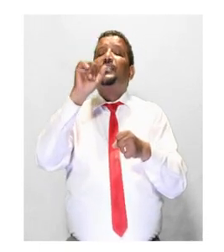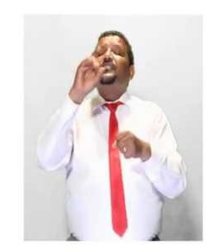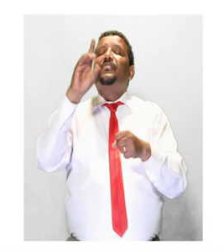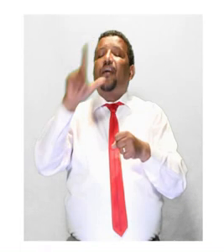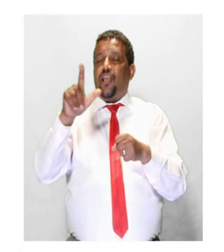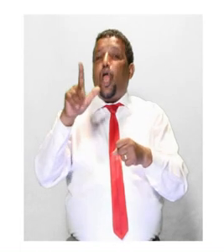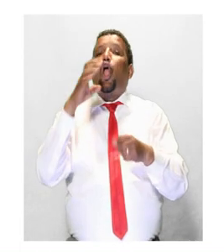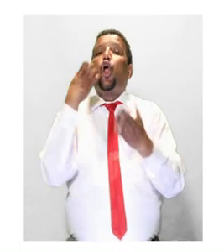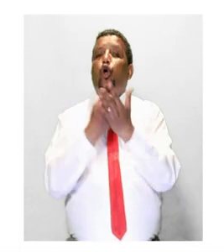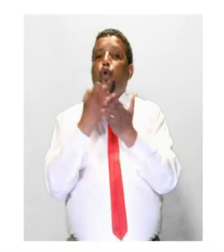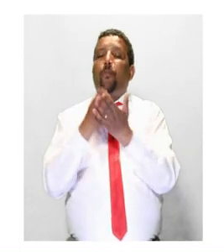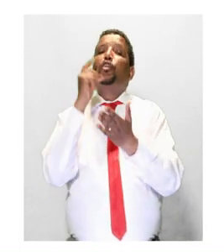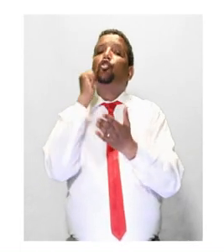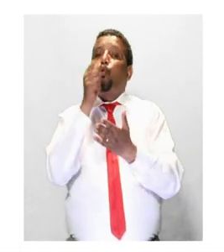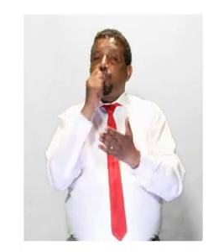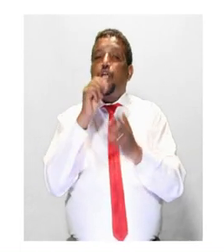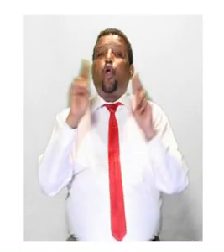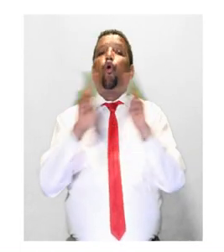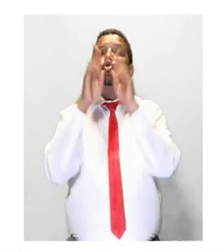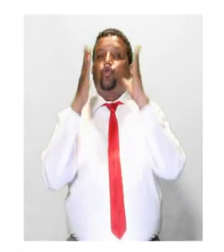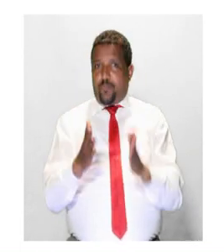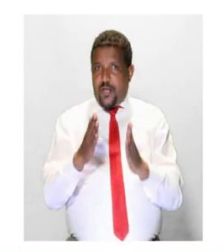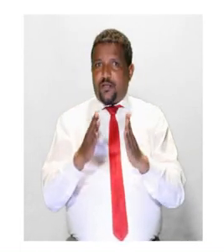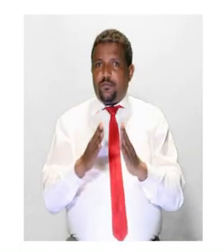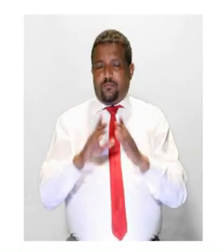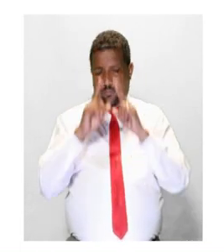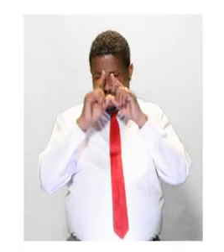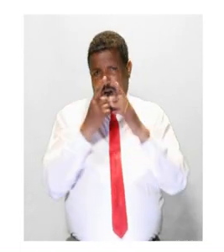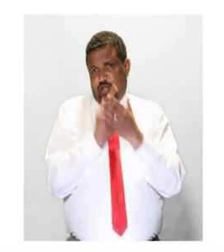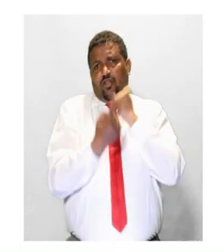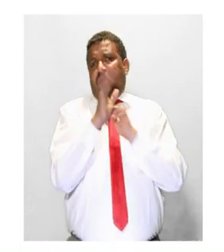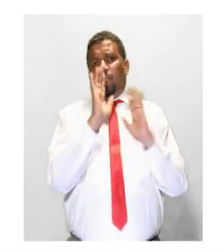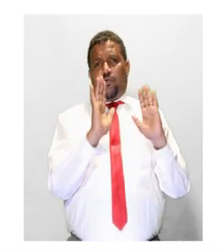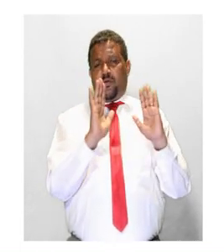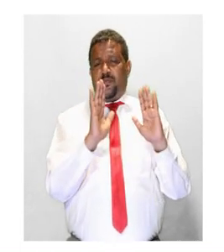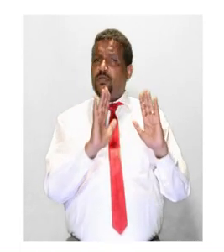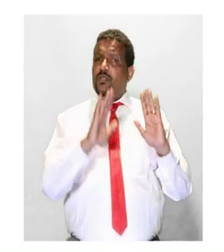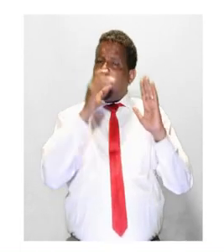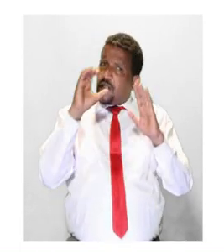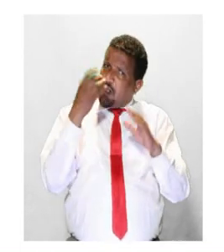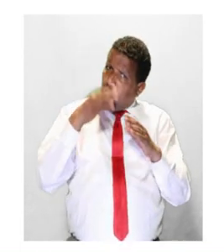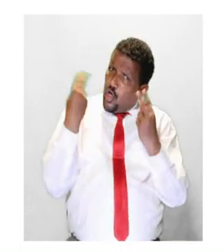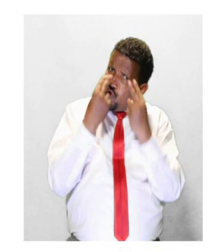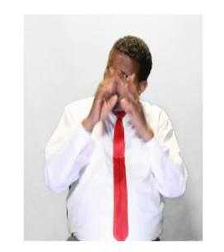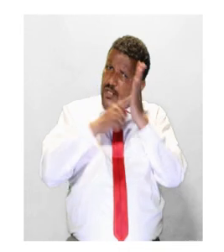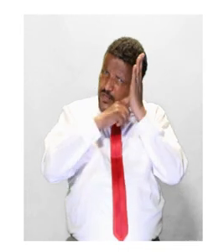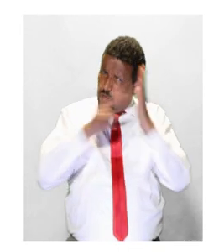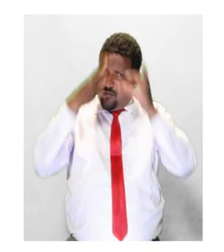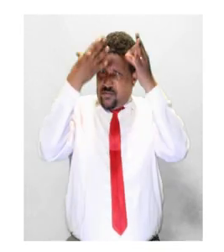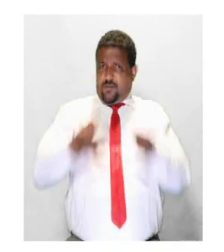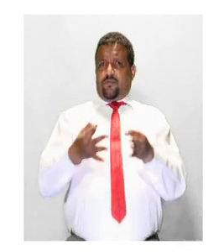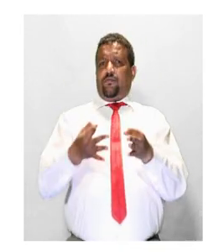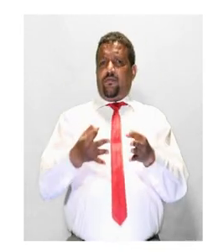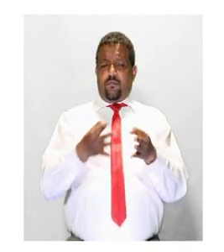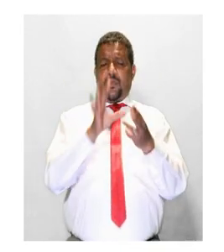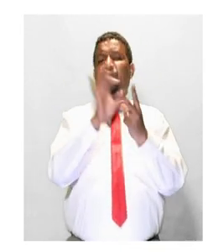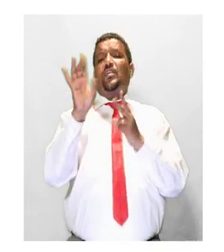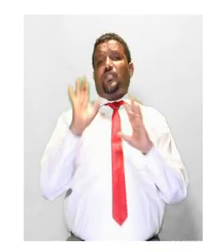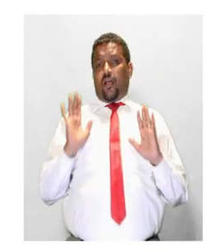First assumption is, the consumer to be rational. That means the consumer has a clear-cut